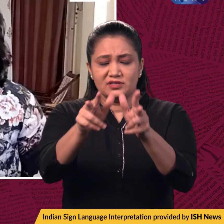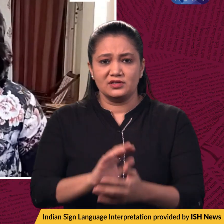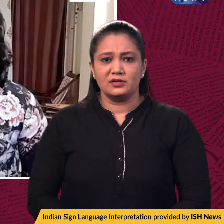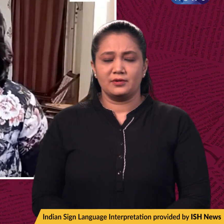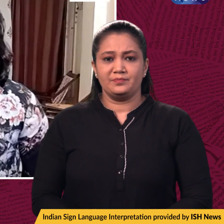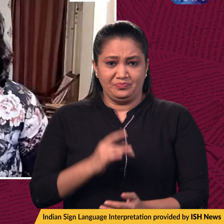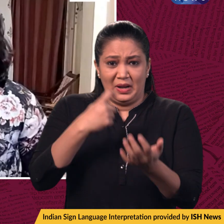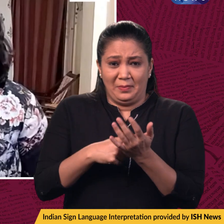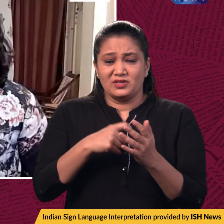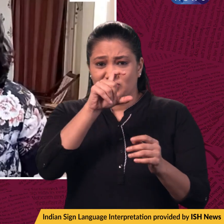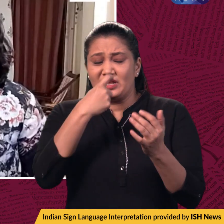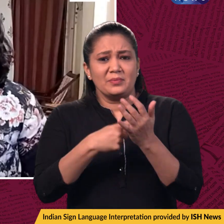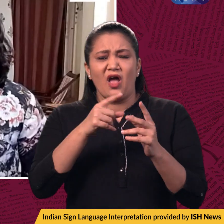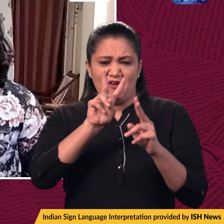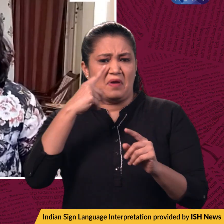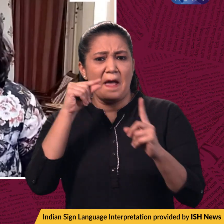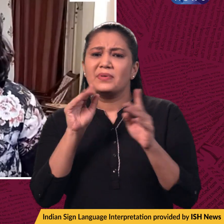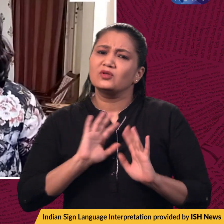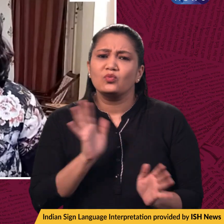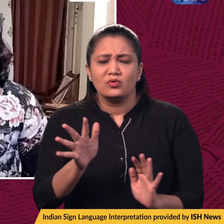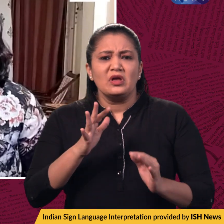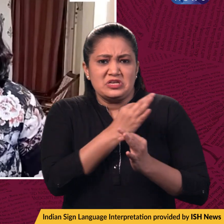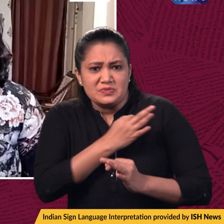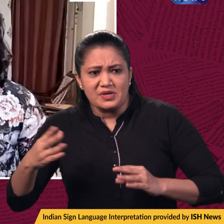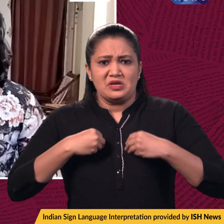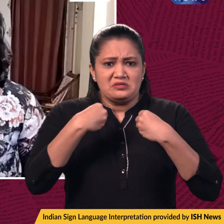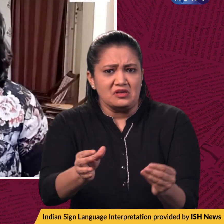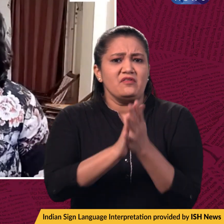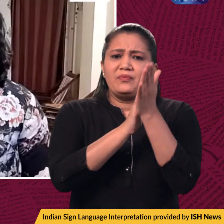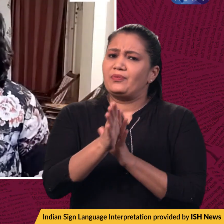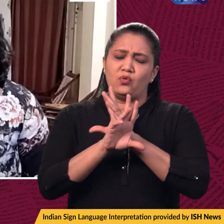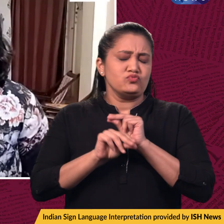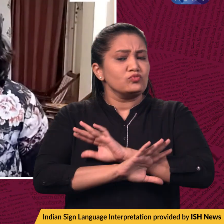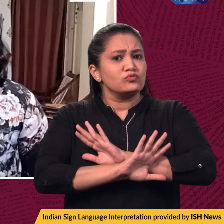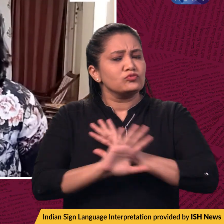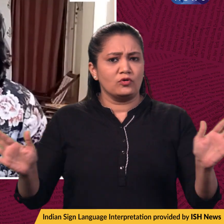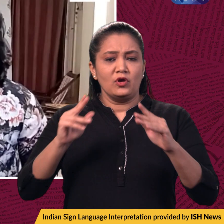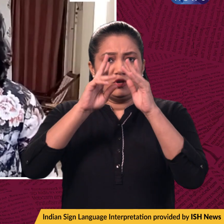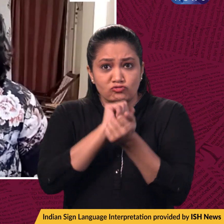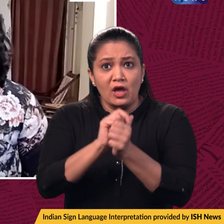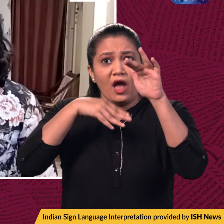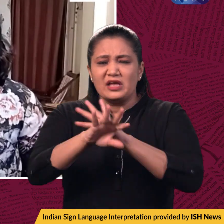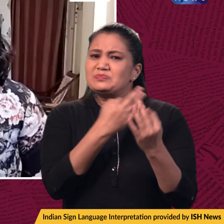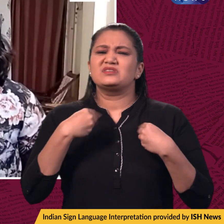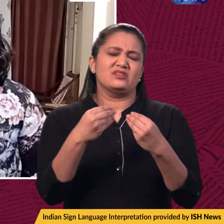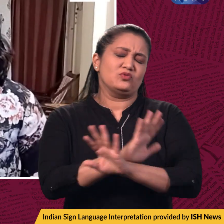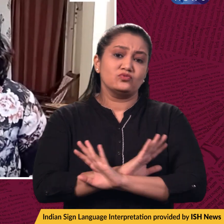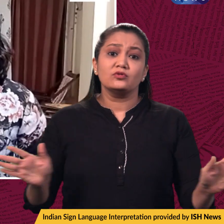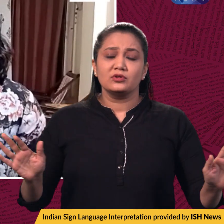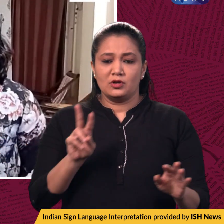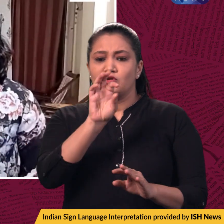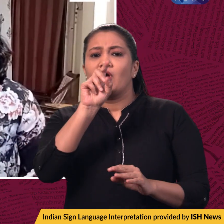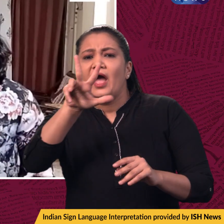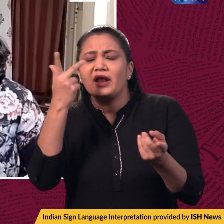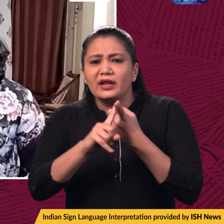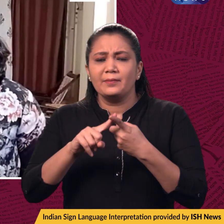that Ramkrishna is not a VIP and will not be provided special facilities inside the jail. Now, the